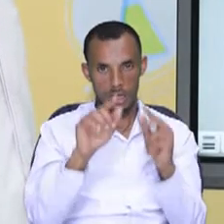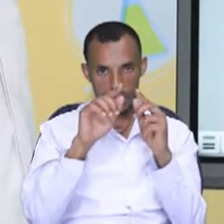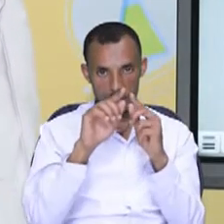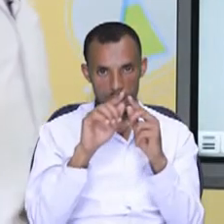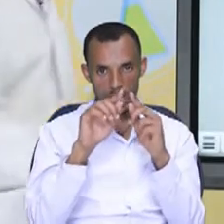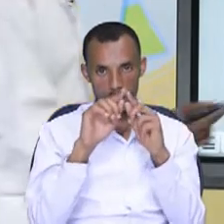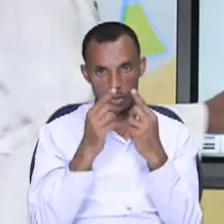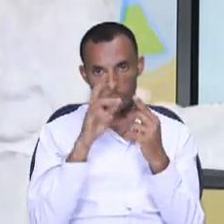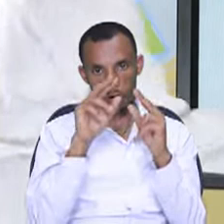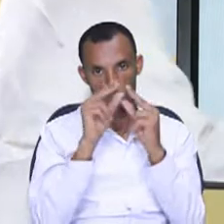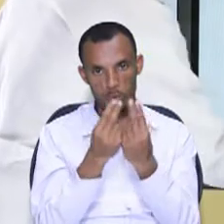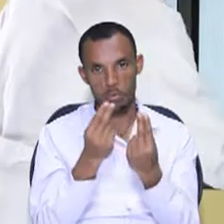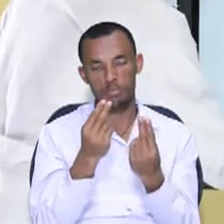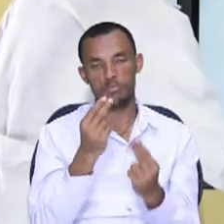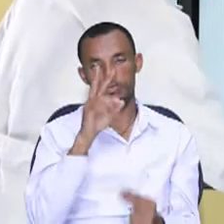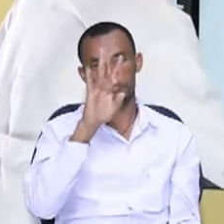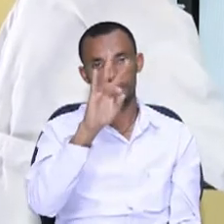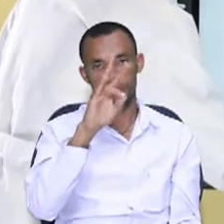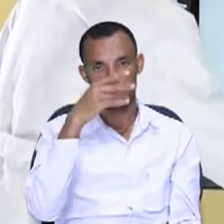Group 7A,